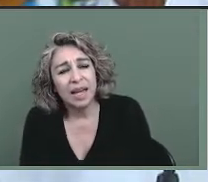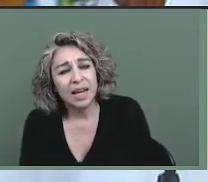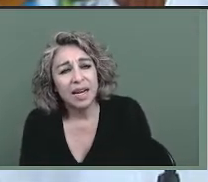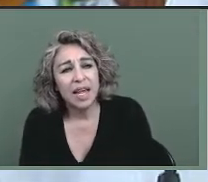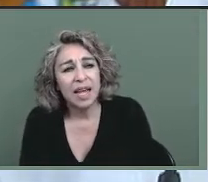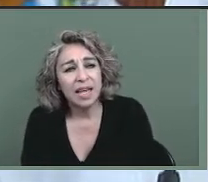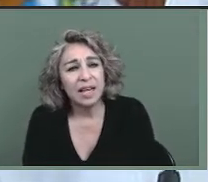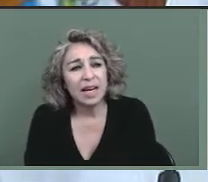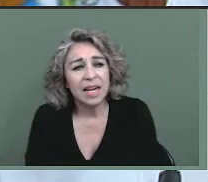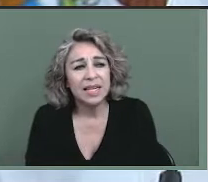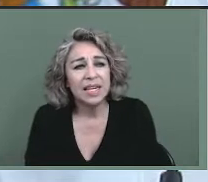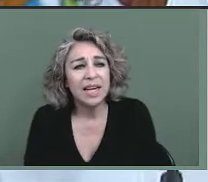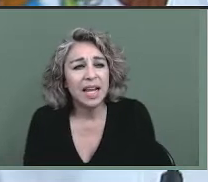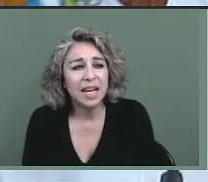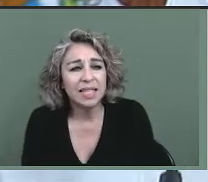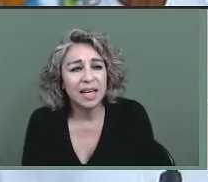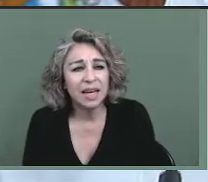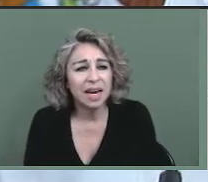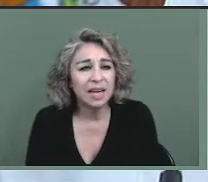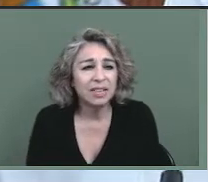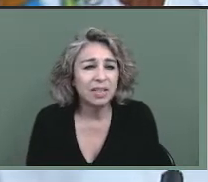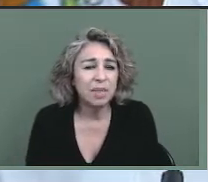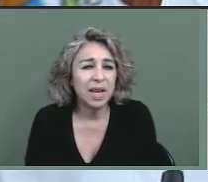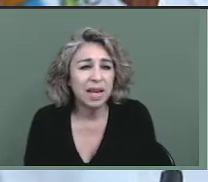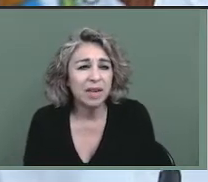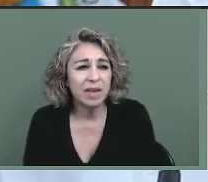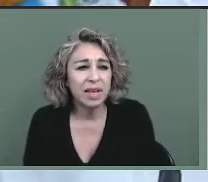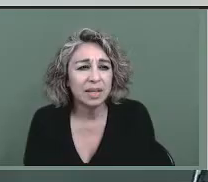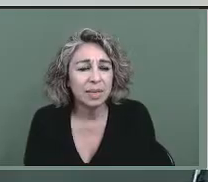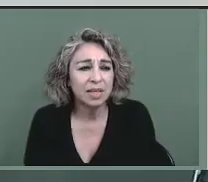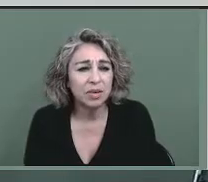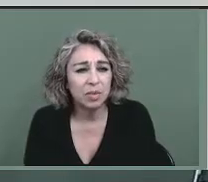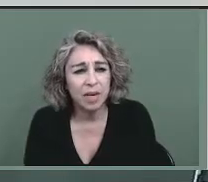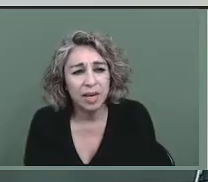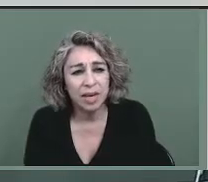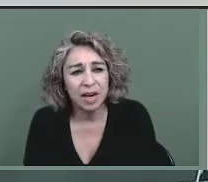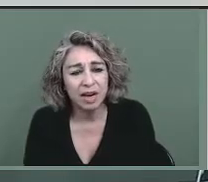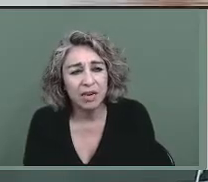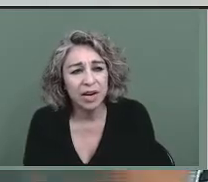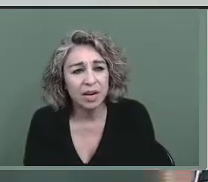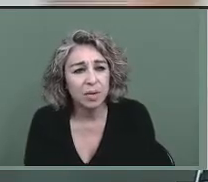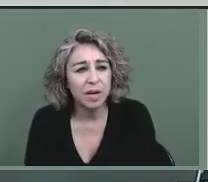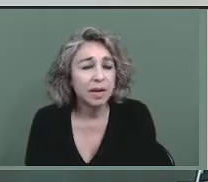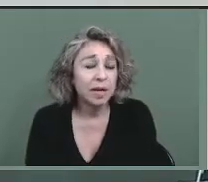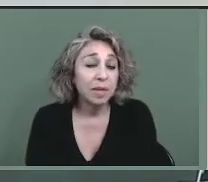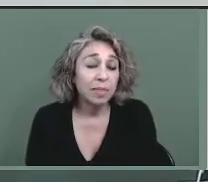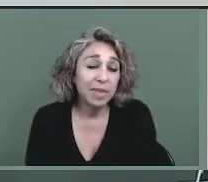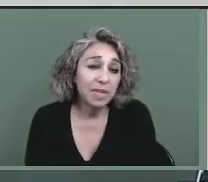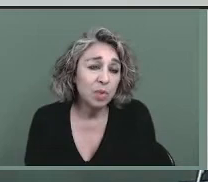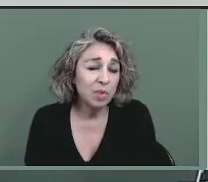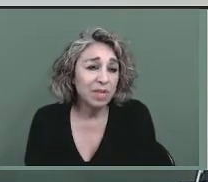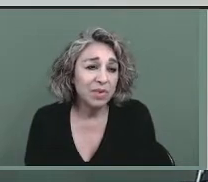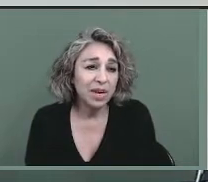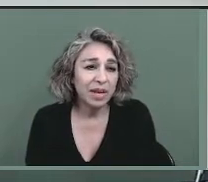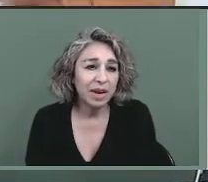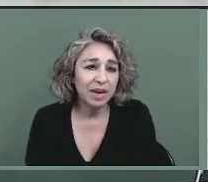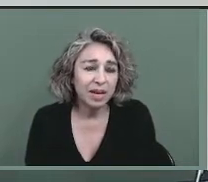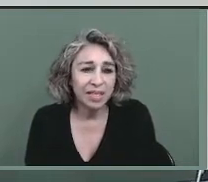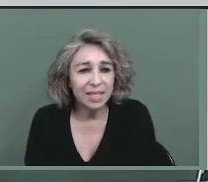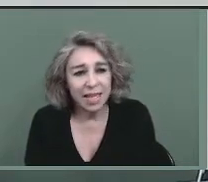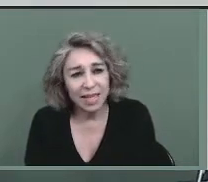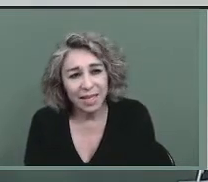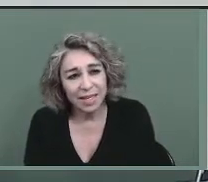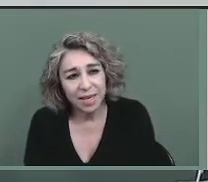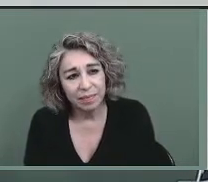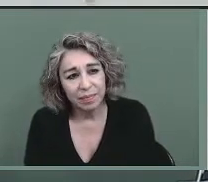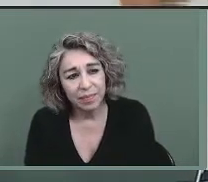And in 1980 in San Carlos, in my area, Tabasco, we inaugurated one. But this one was already